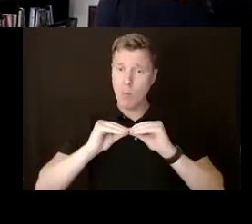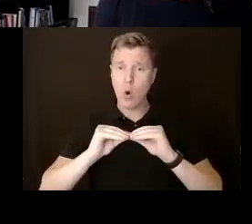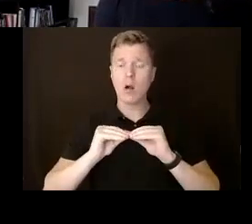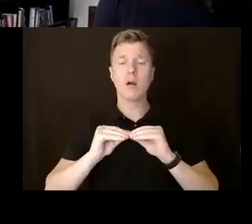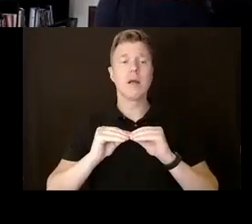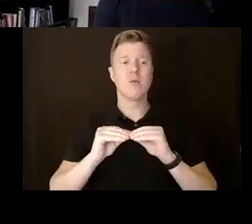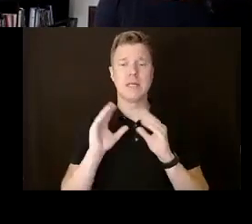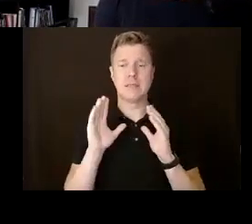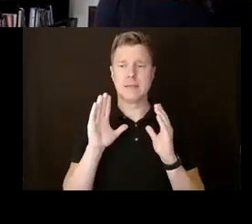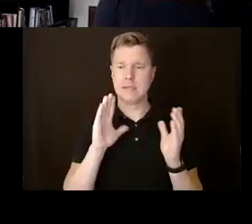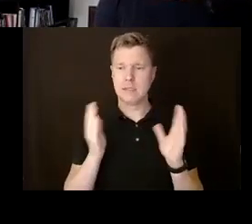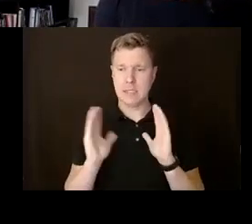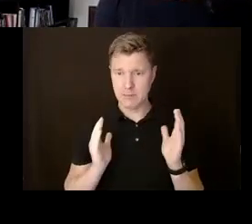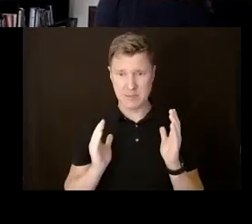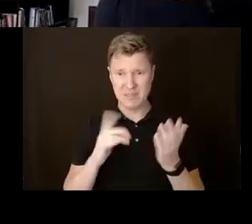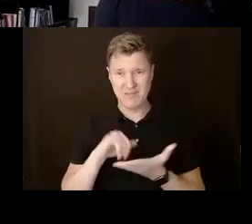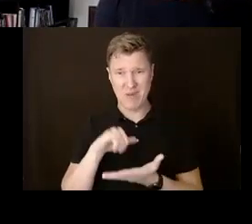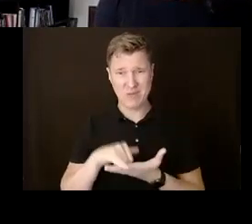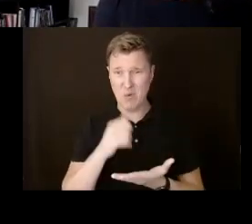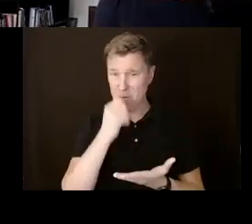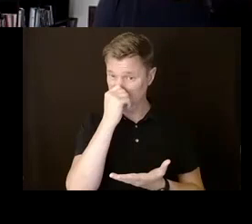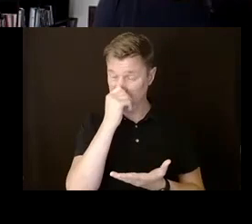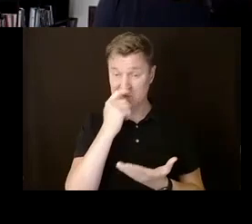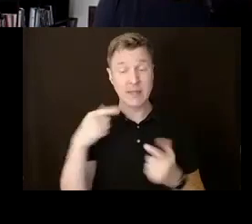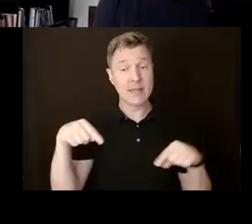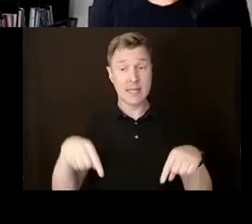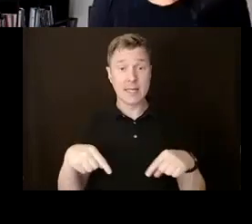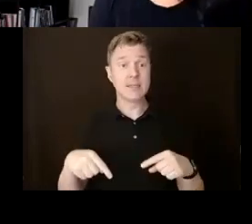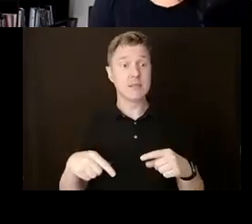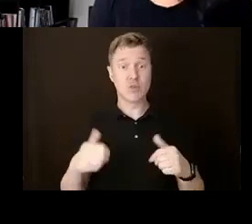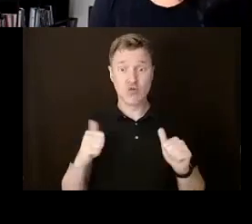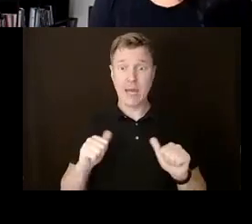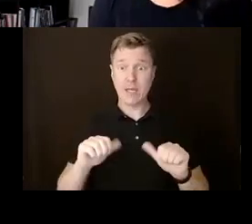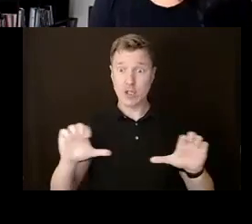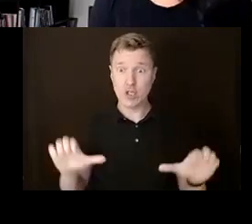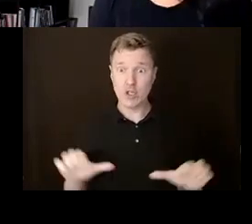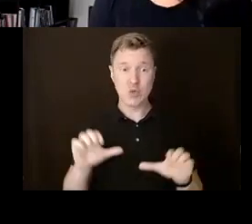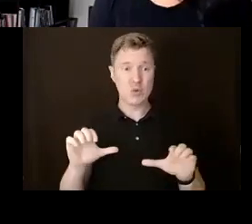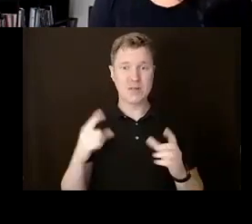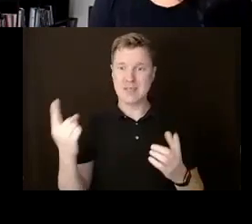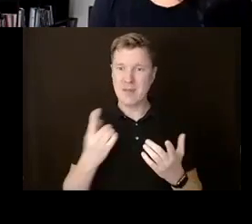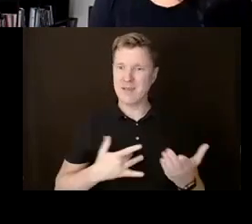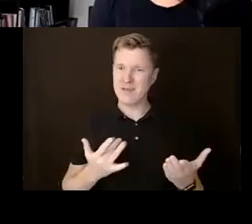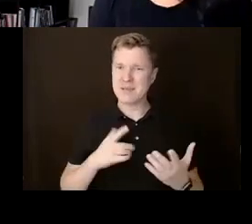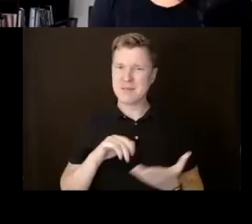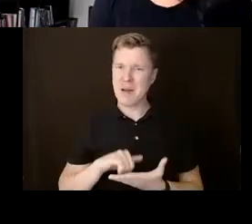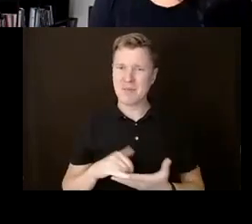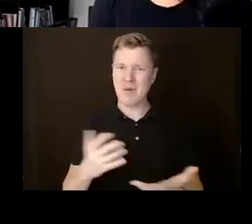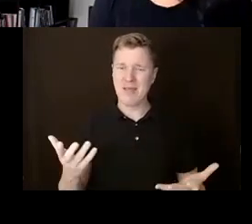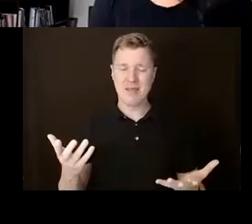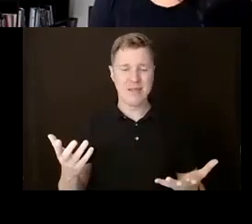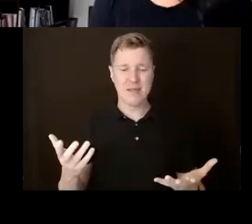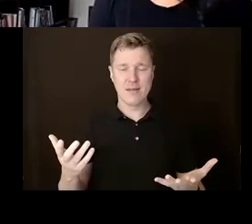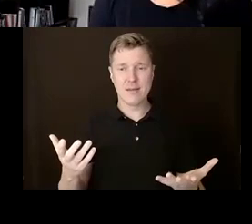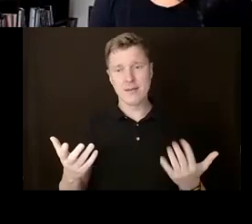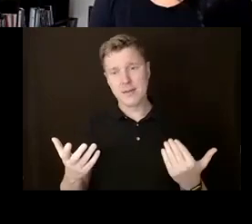impossible. And we're also in a field that's trying to do it impossible, that also feels impossible. So I think